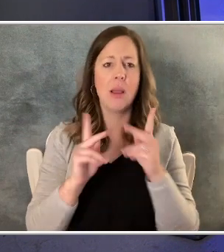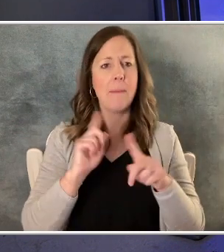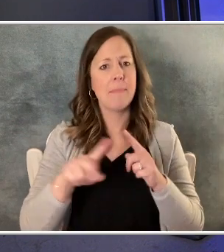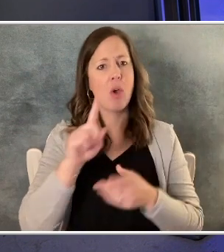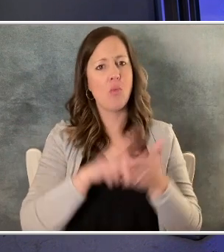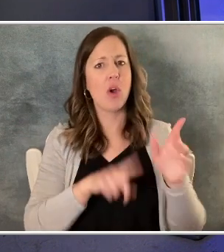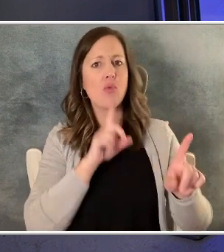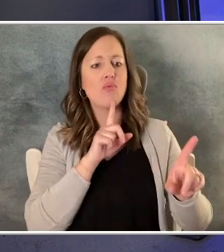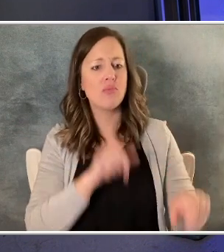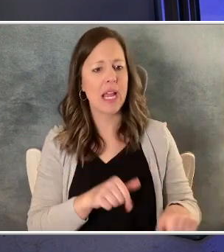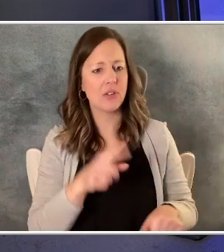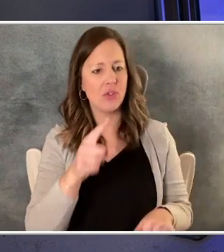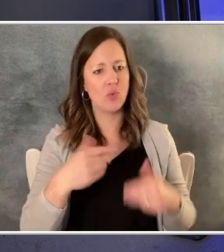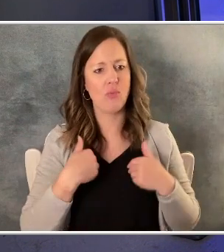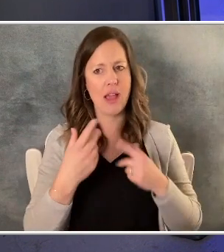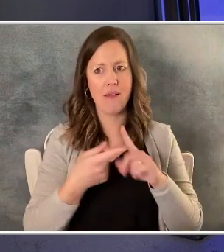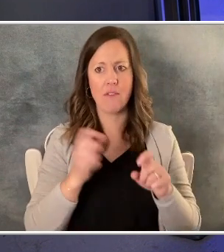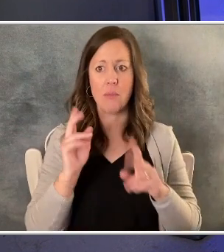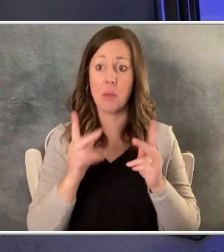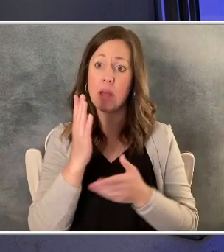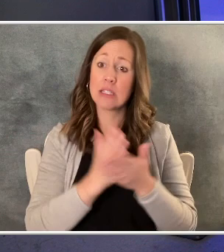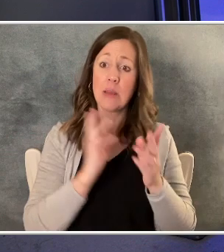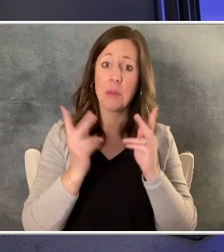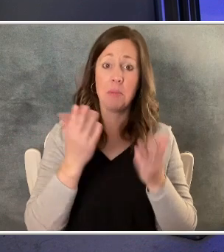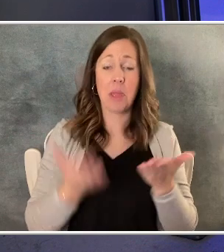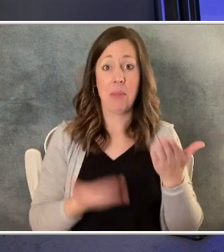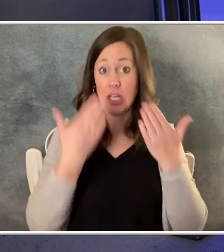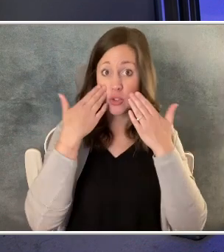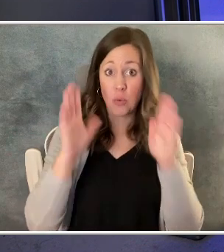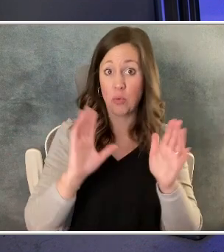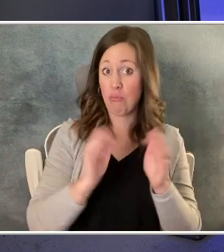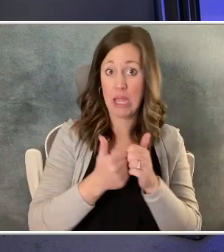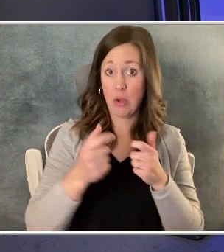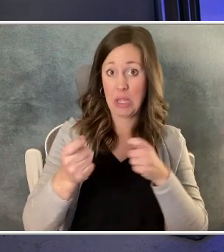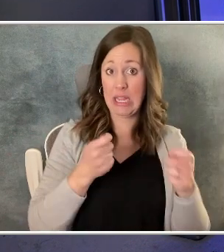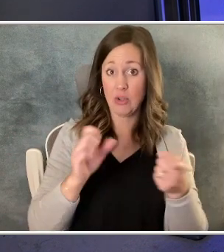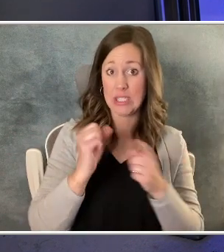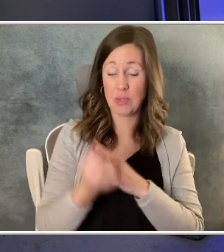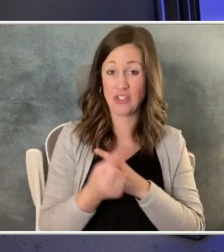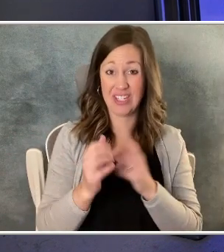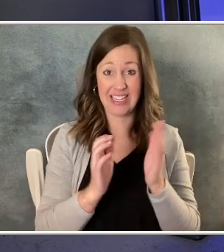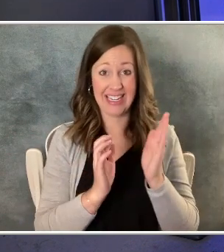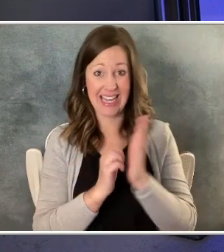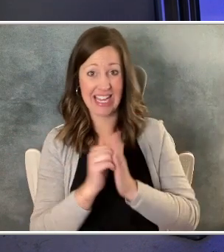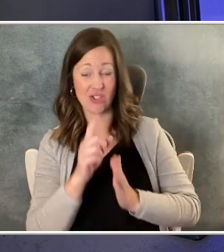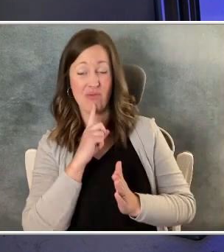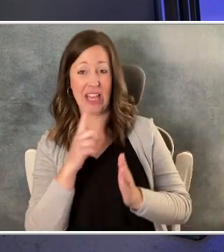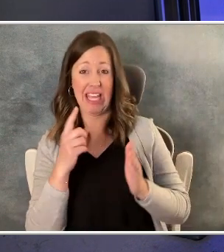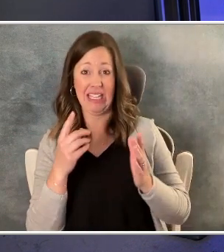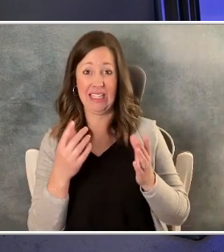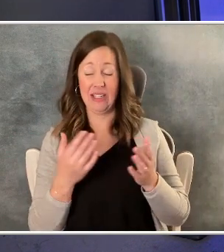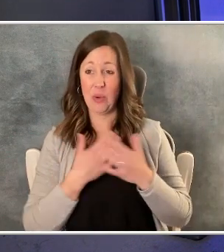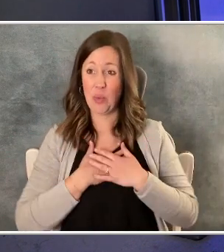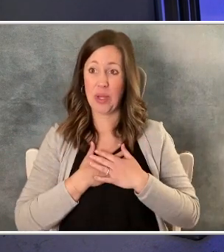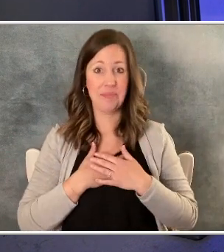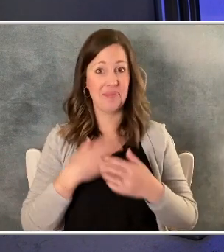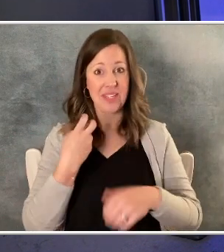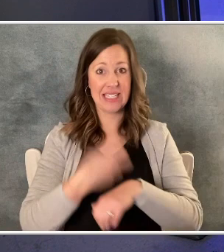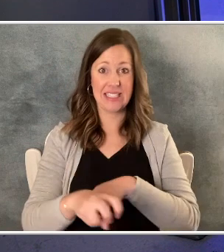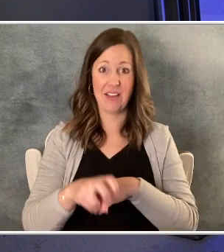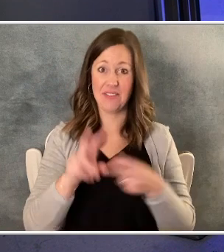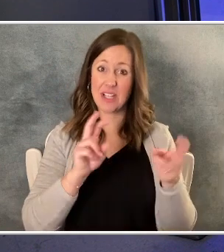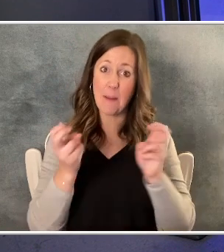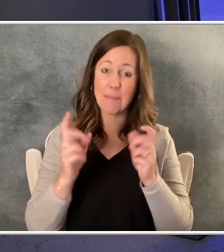And because some people may not know how to handle a situation like that. Cancer is not an easy topic, and then you're talking about someone's precious little